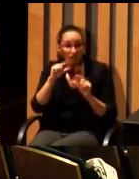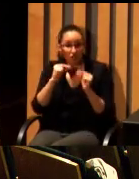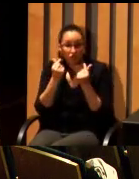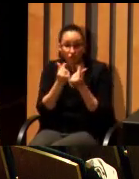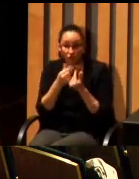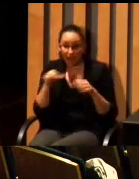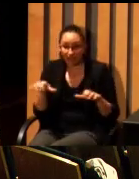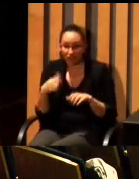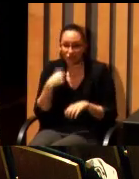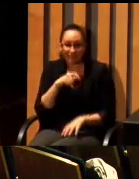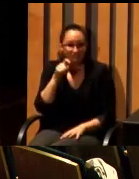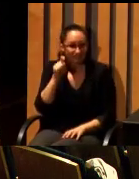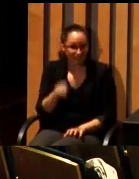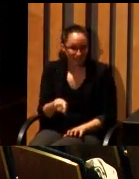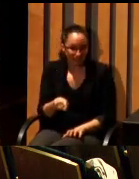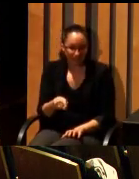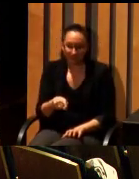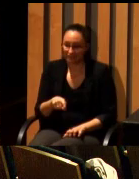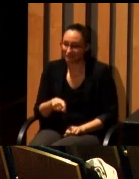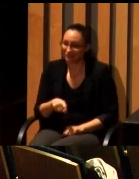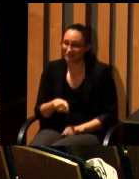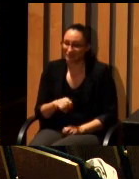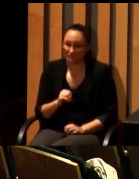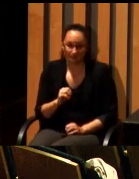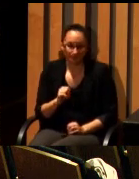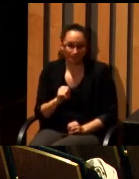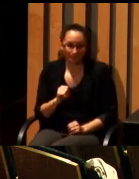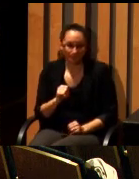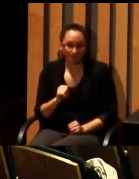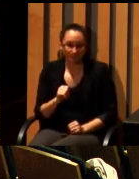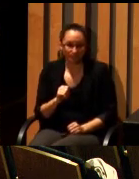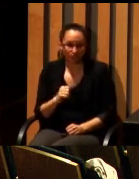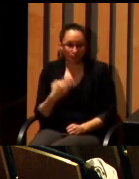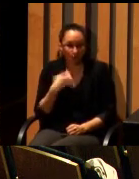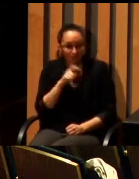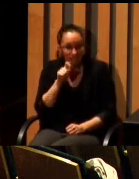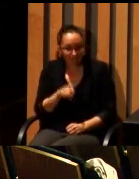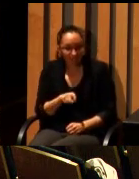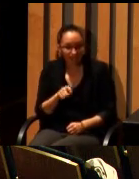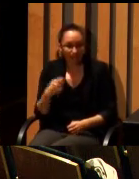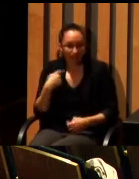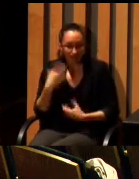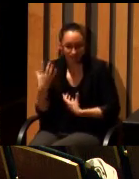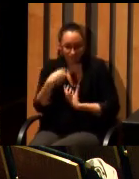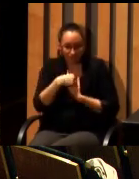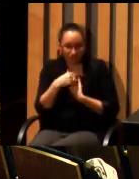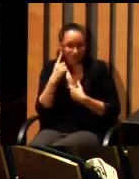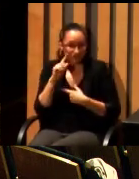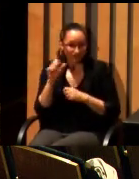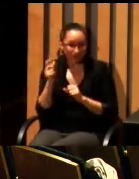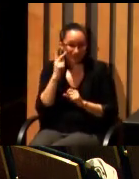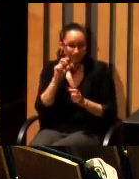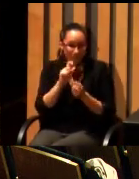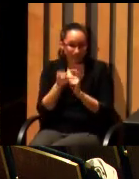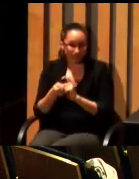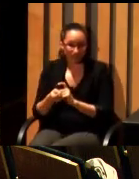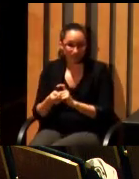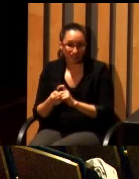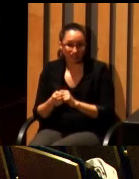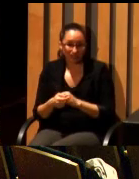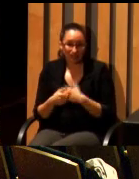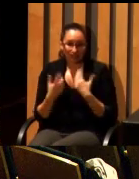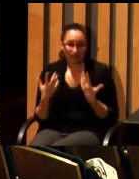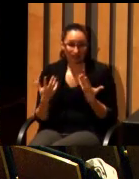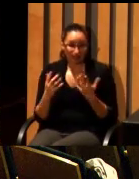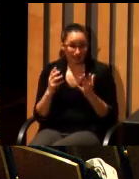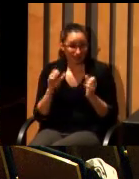needed on all fronts in all of these major issues to effect change. And I don't know if there's a way that a sign-up